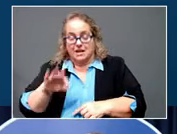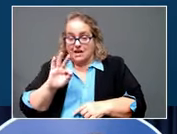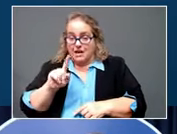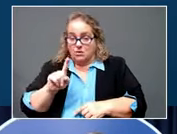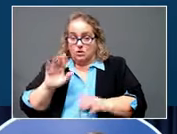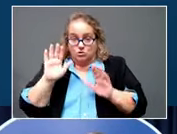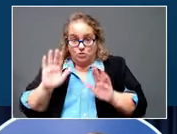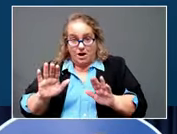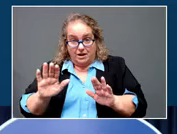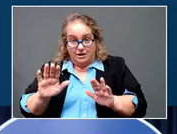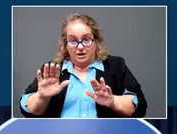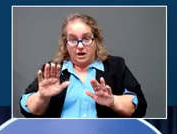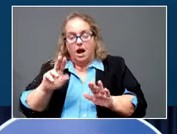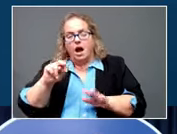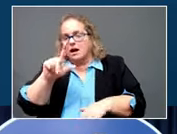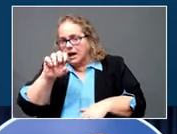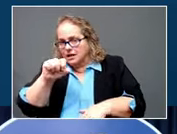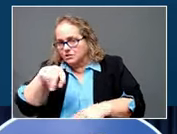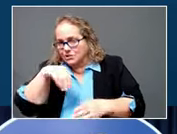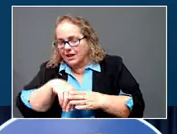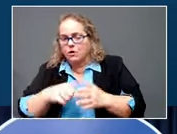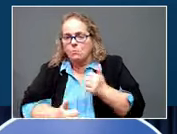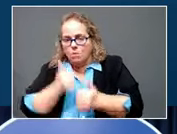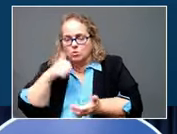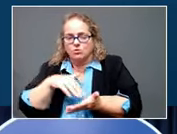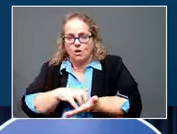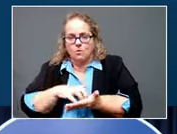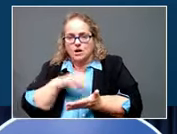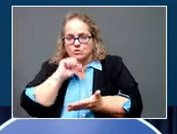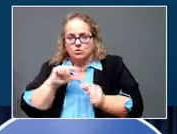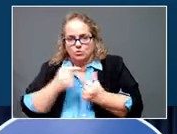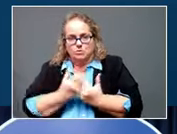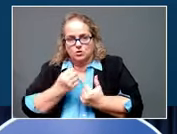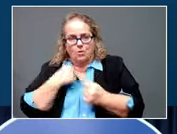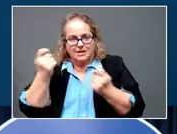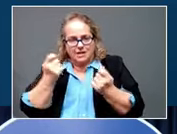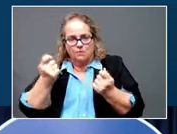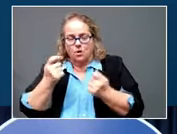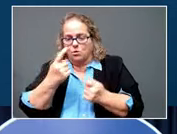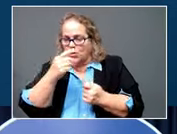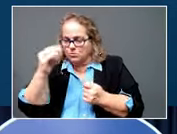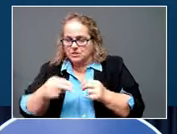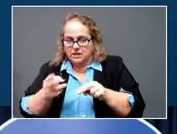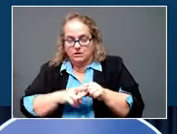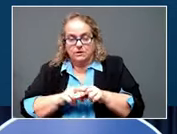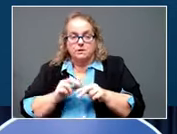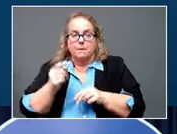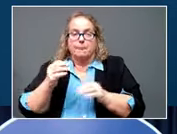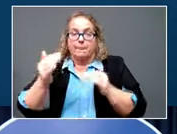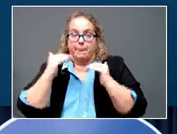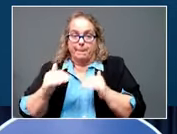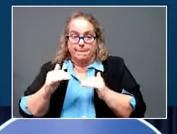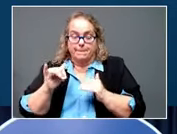in the most vulnerable age group that's up there. So we celebrate every 1% that's increased. The next one is the